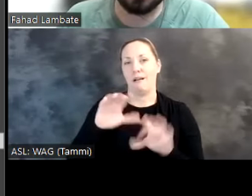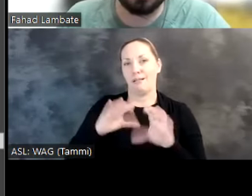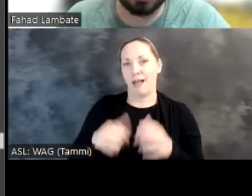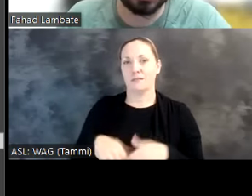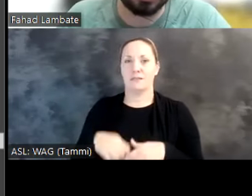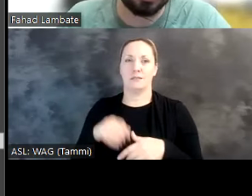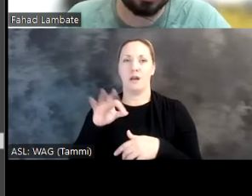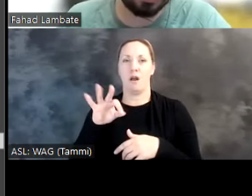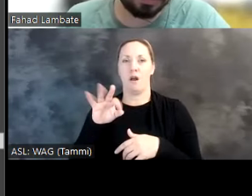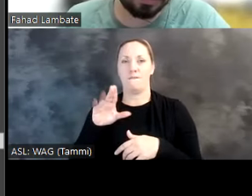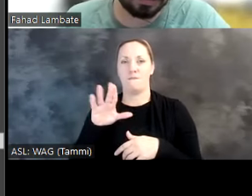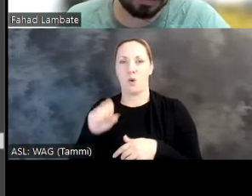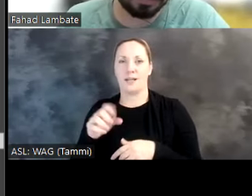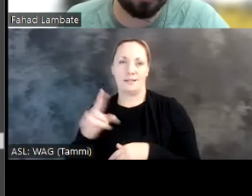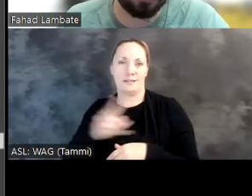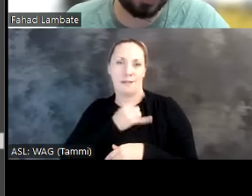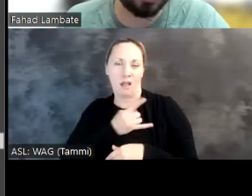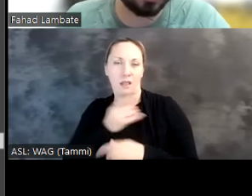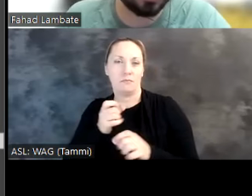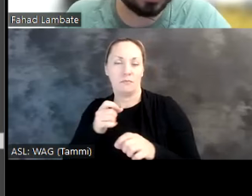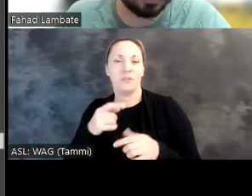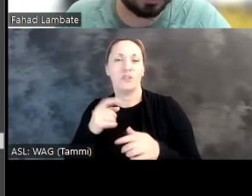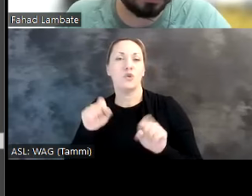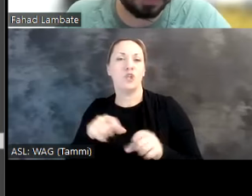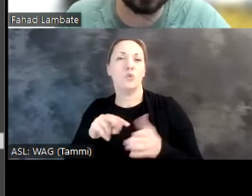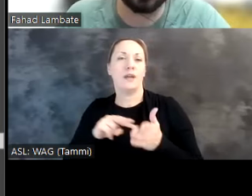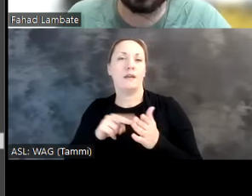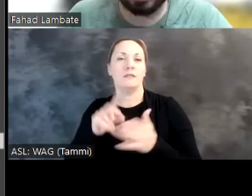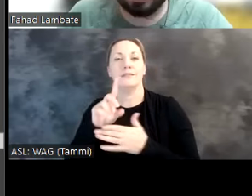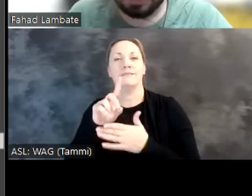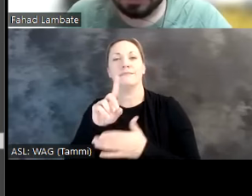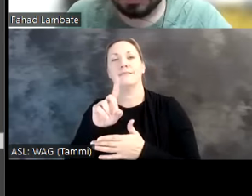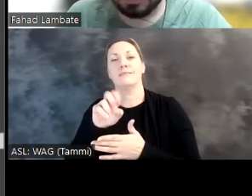can basically define